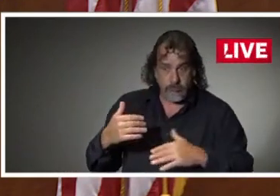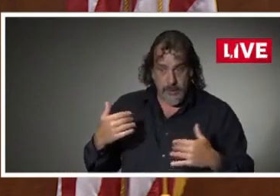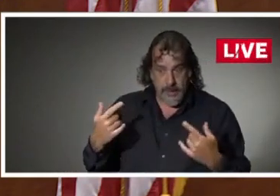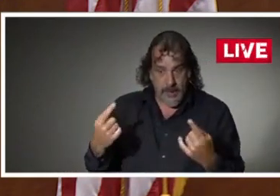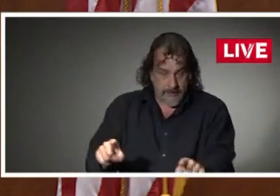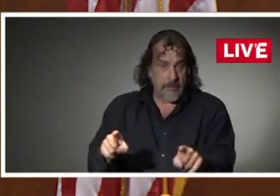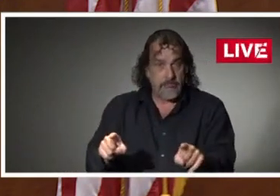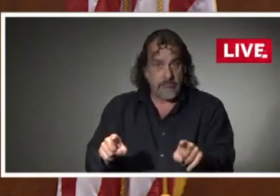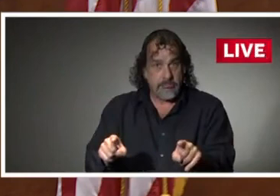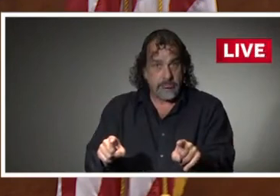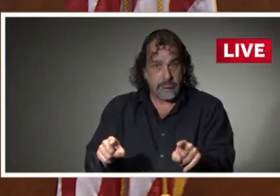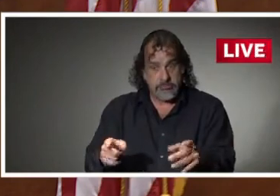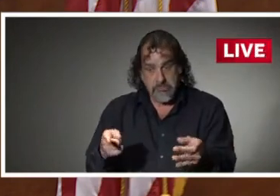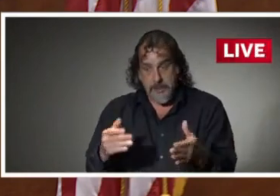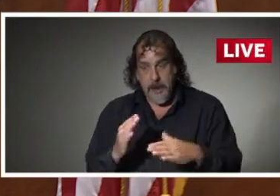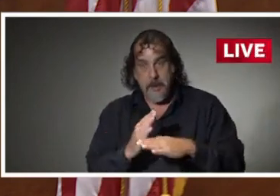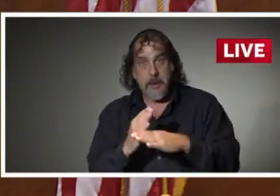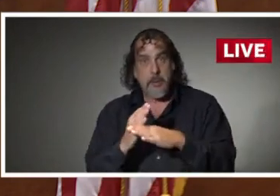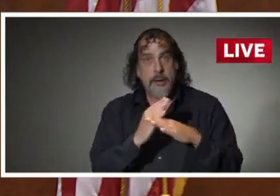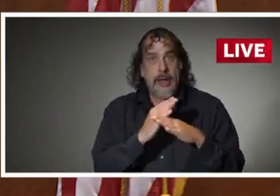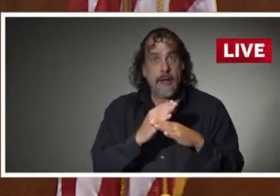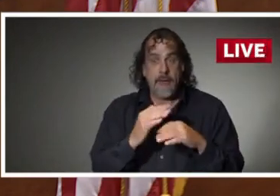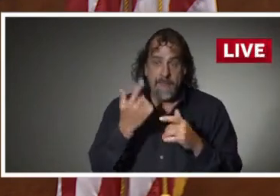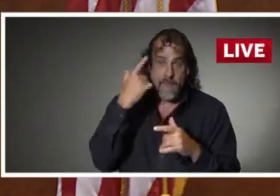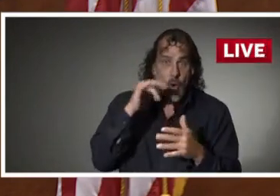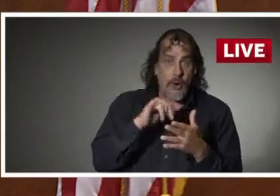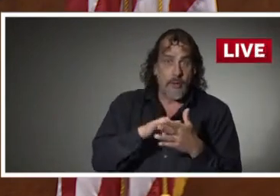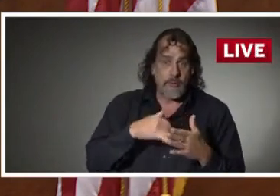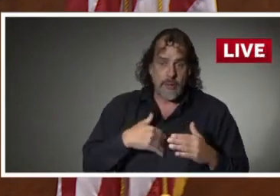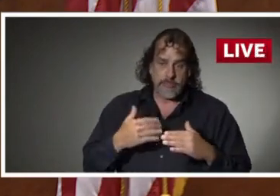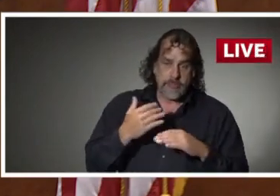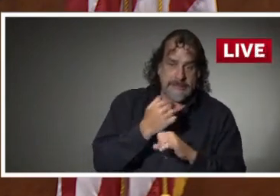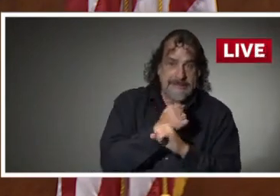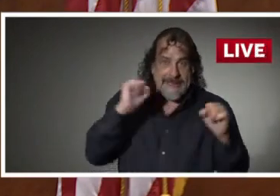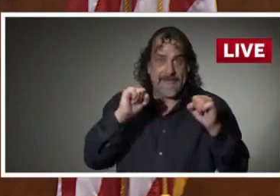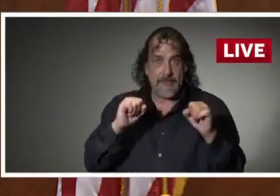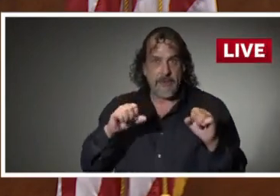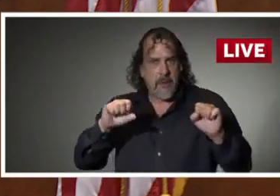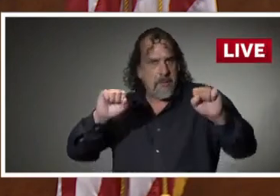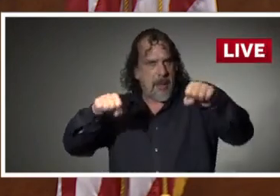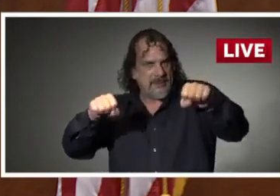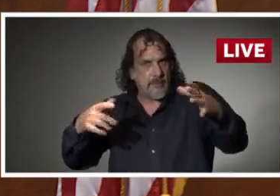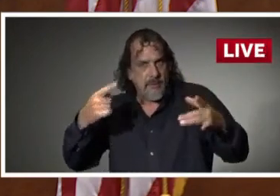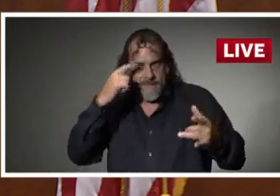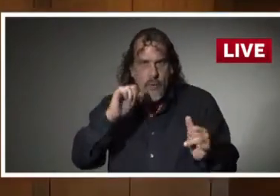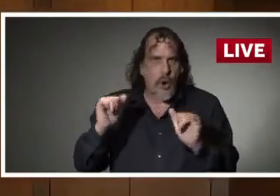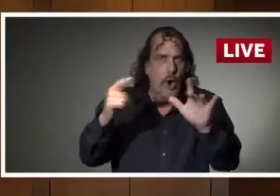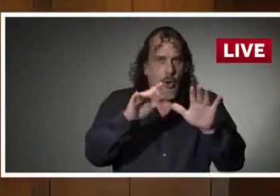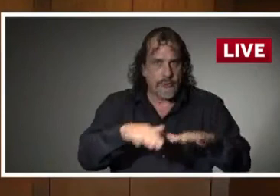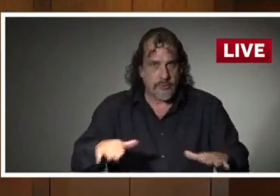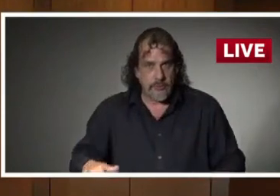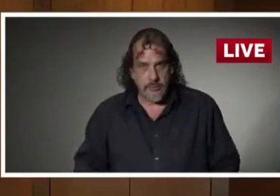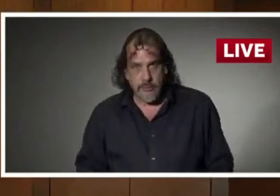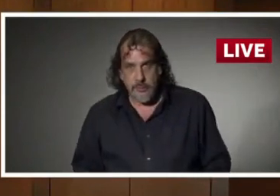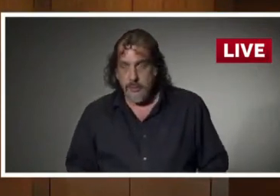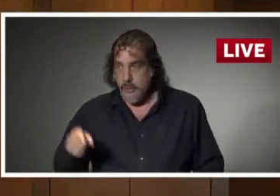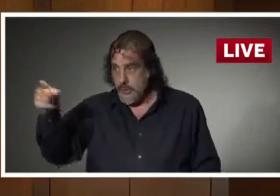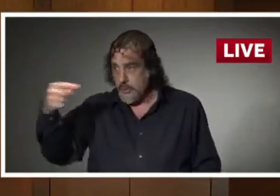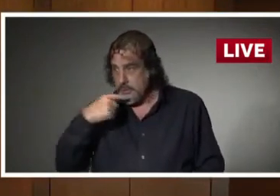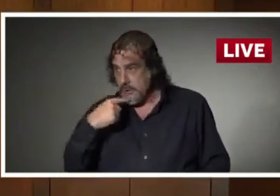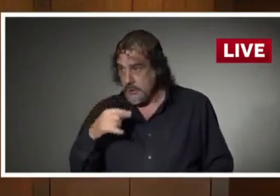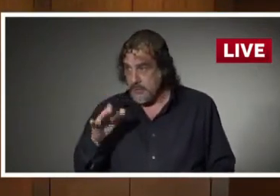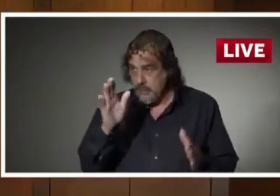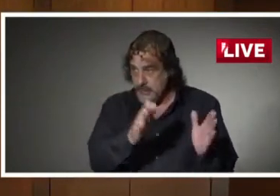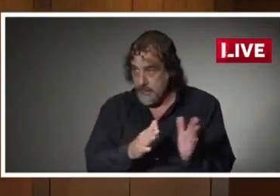place do provide for the safest return to school possible for all of our kids. So you're saying that your